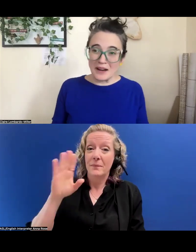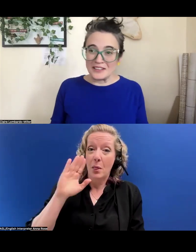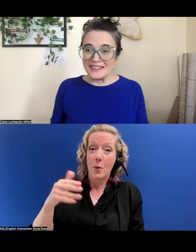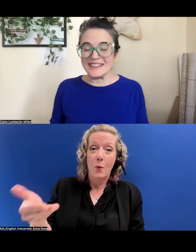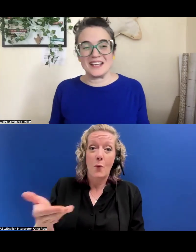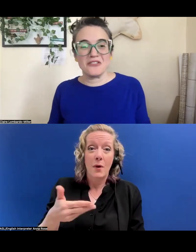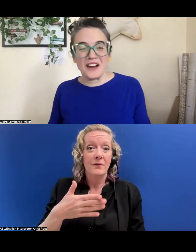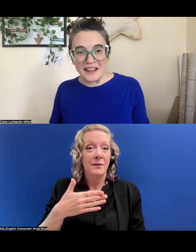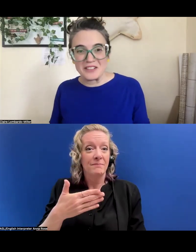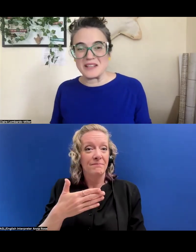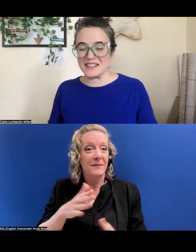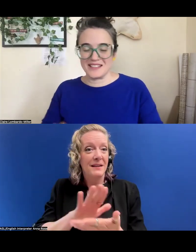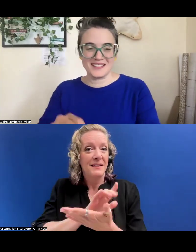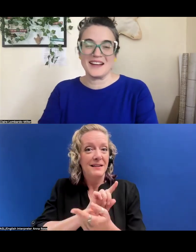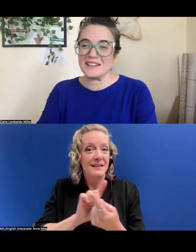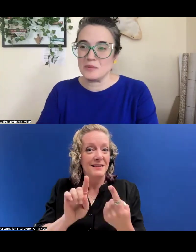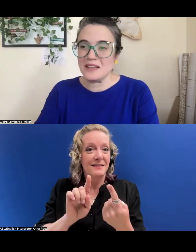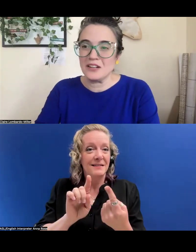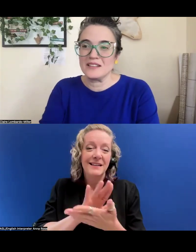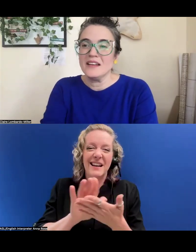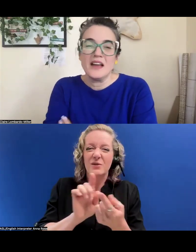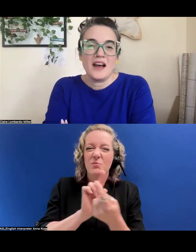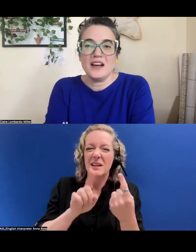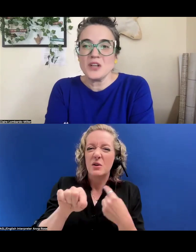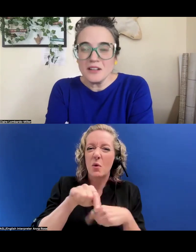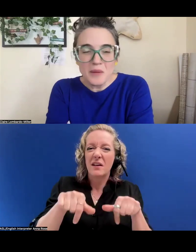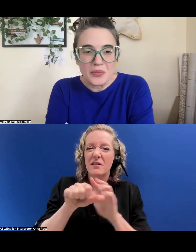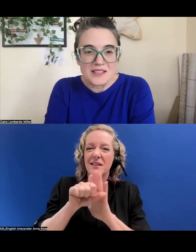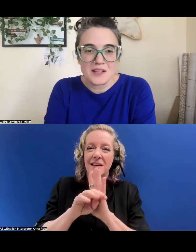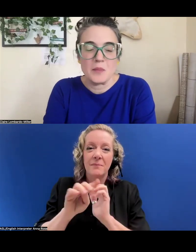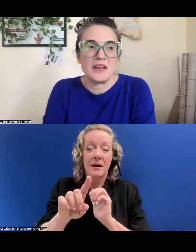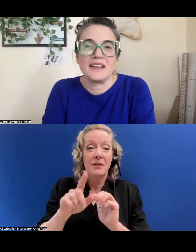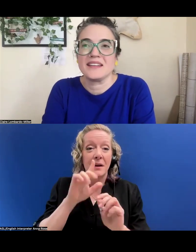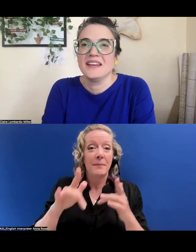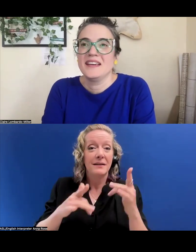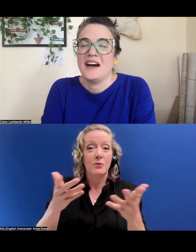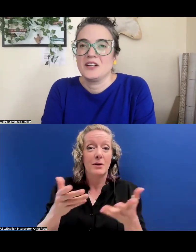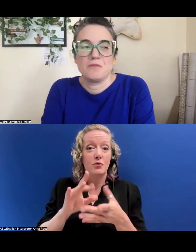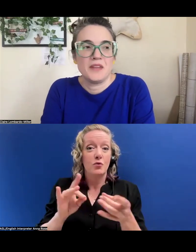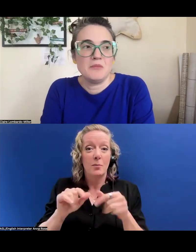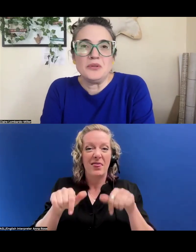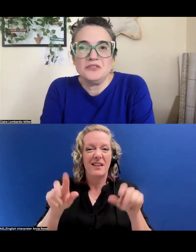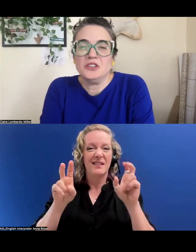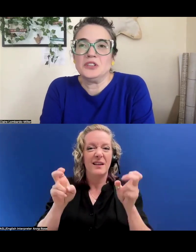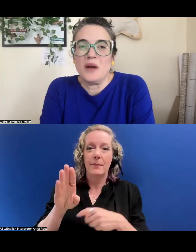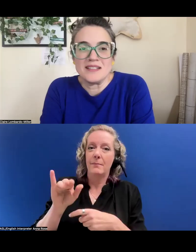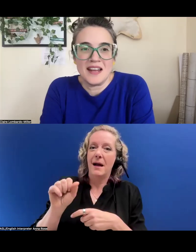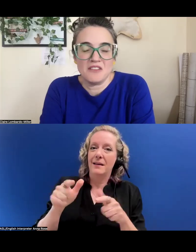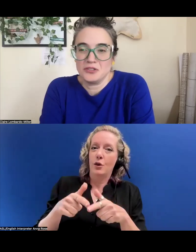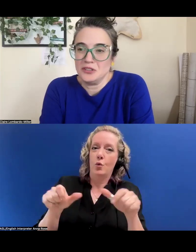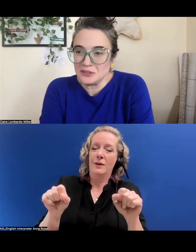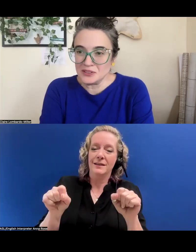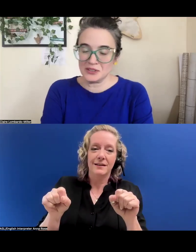in Maryland. Thank you for having me. It's exciting to be here and talk about this topic. And on a beautiful